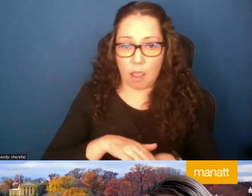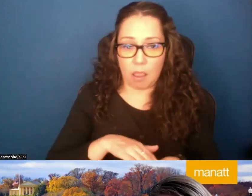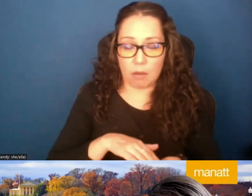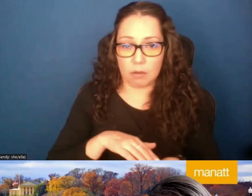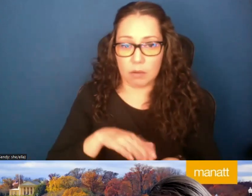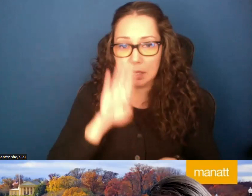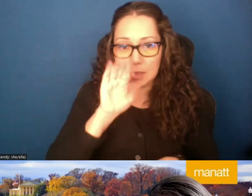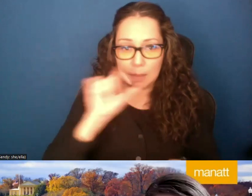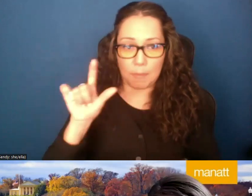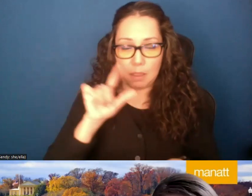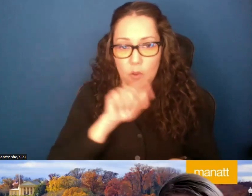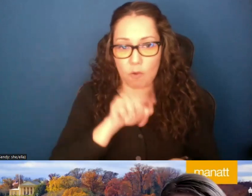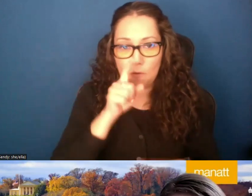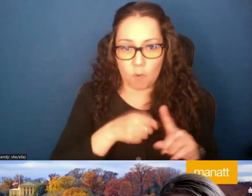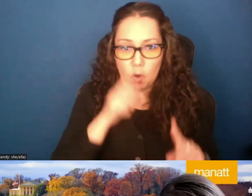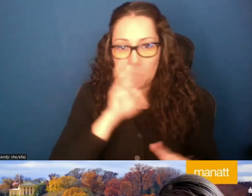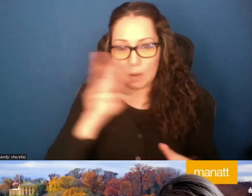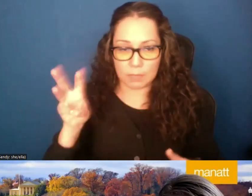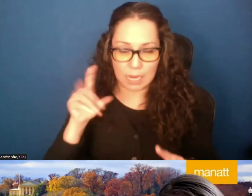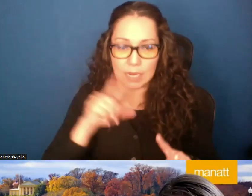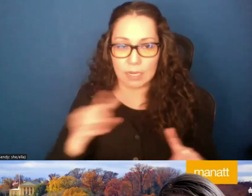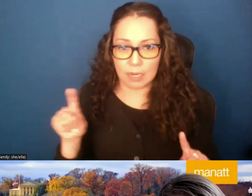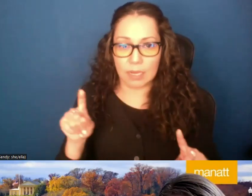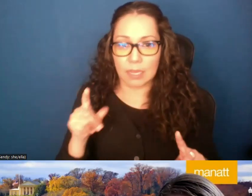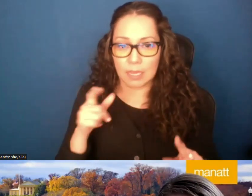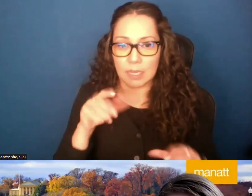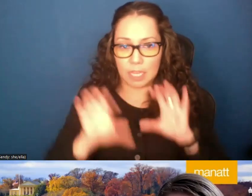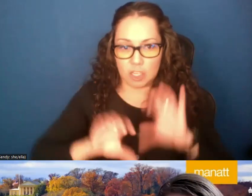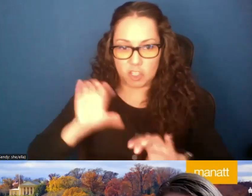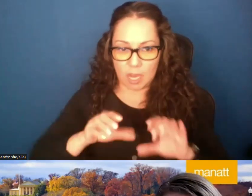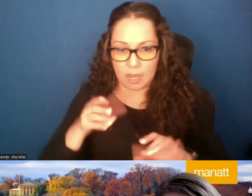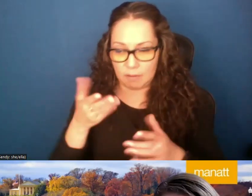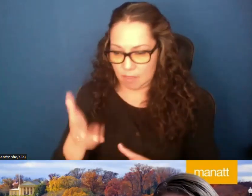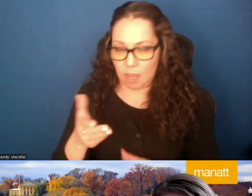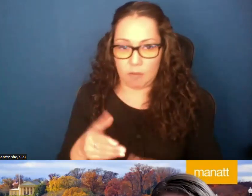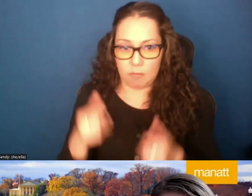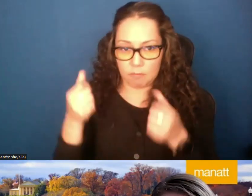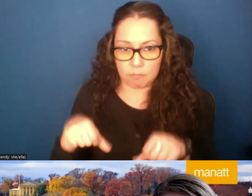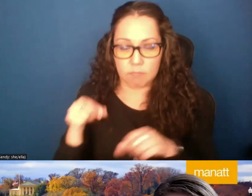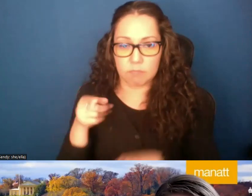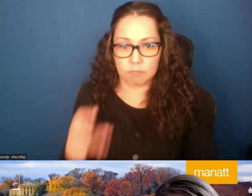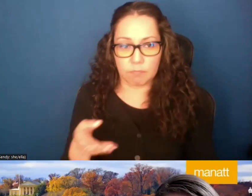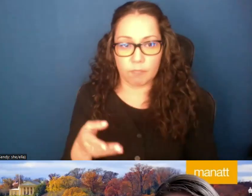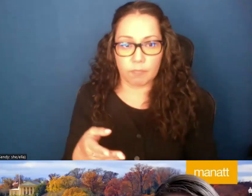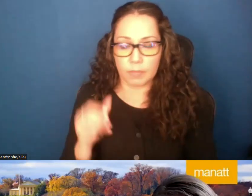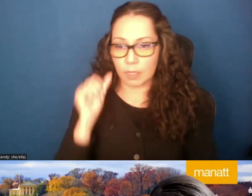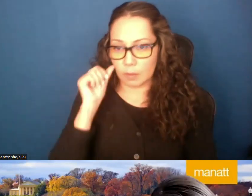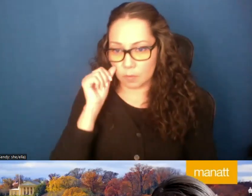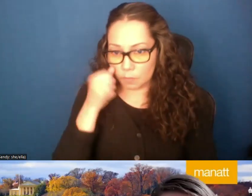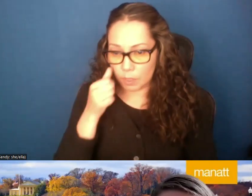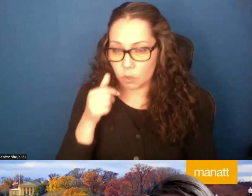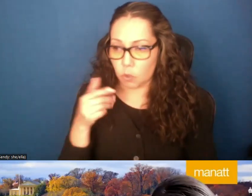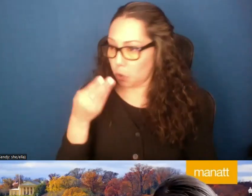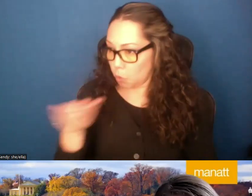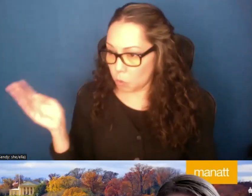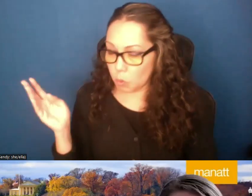CDA website. Aresi just dropped links to those in the chat for folks again as a reminder. That document, you